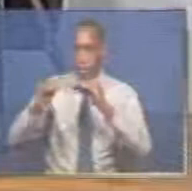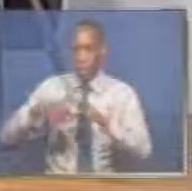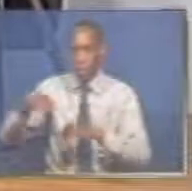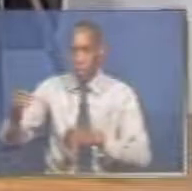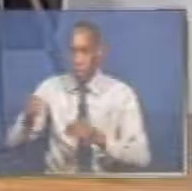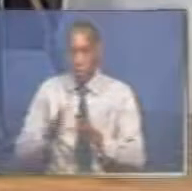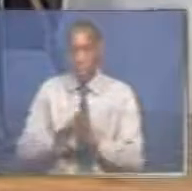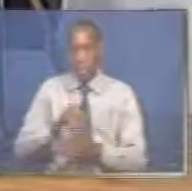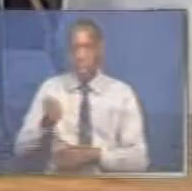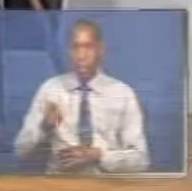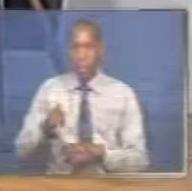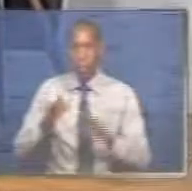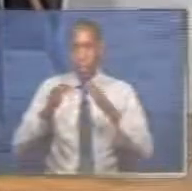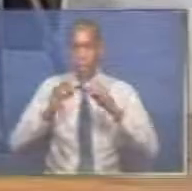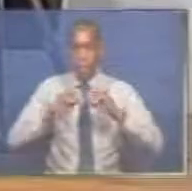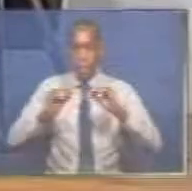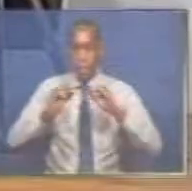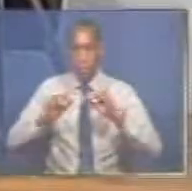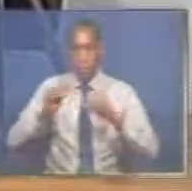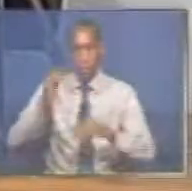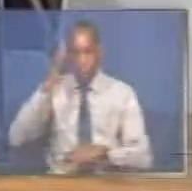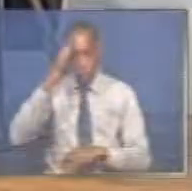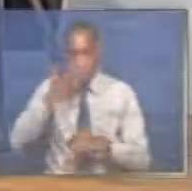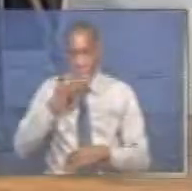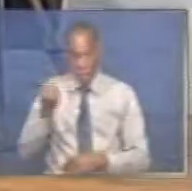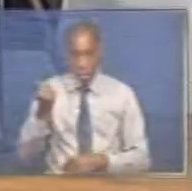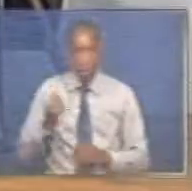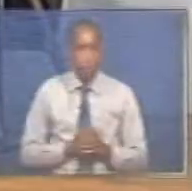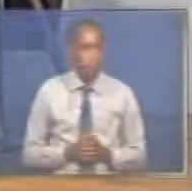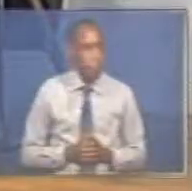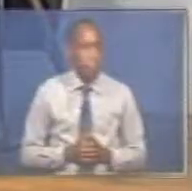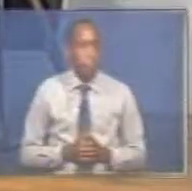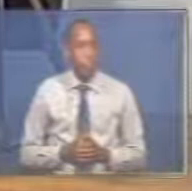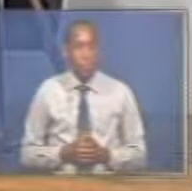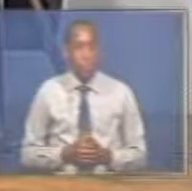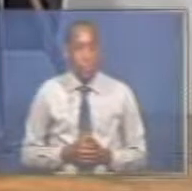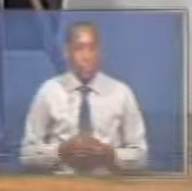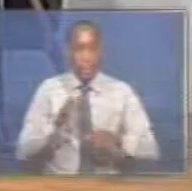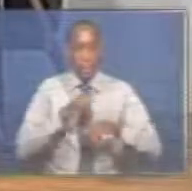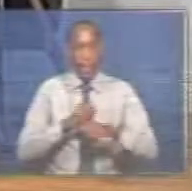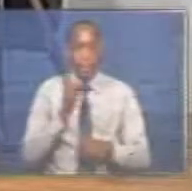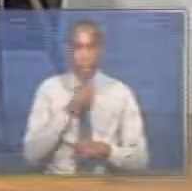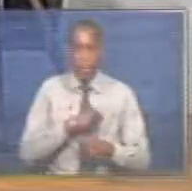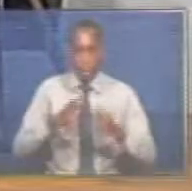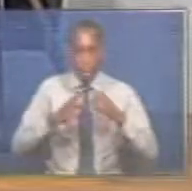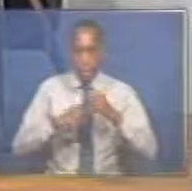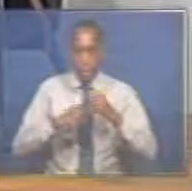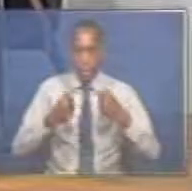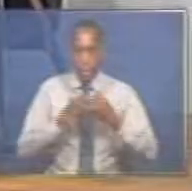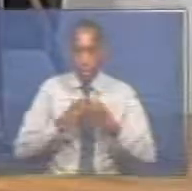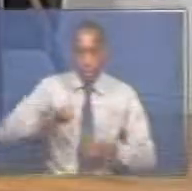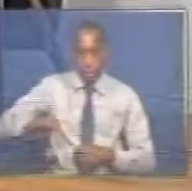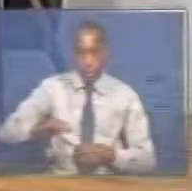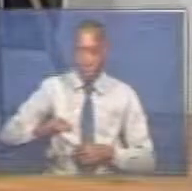Arsenal knows best. We have got those two brigades. Arsenal is Arsenal. Okay. At the end of the season, of course, we have 6 games to go. I'll call you